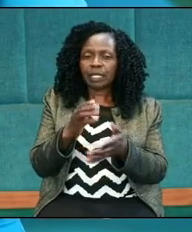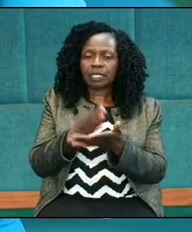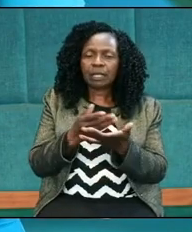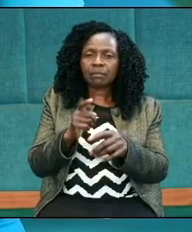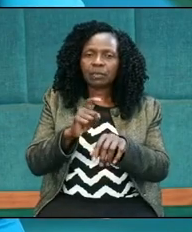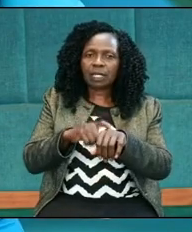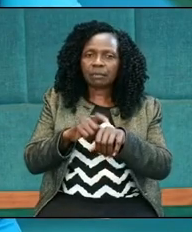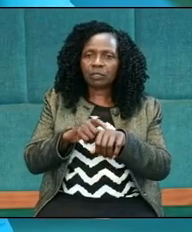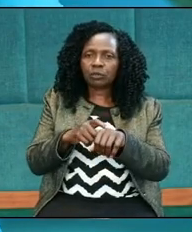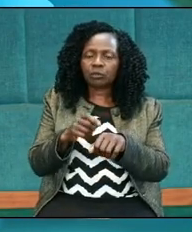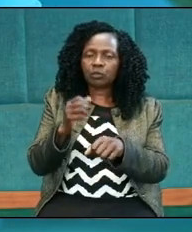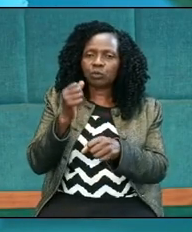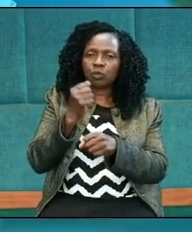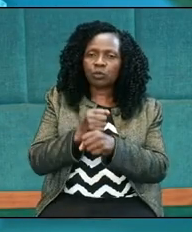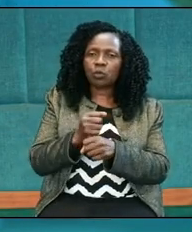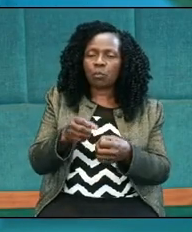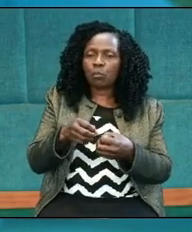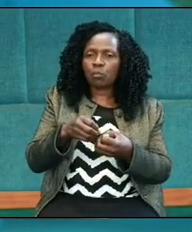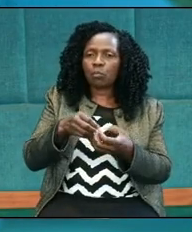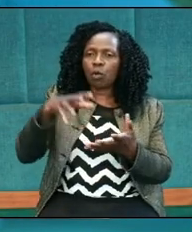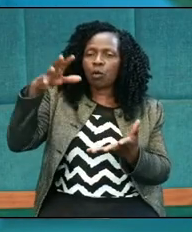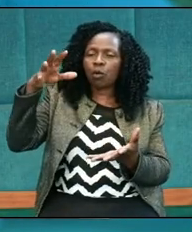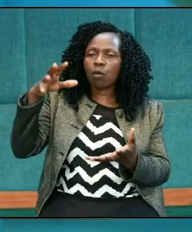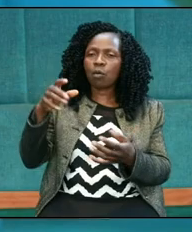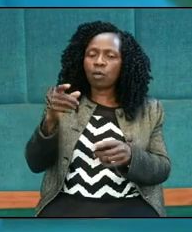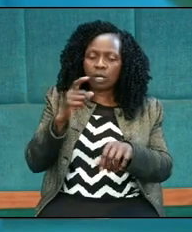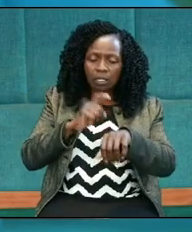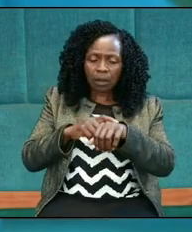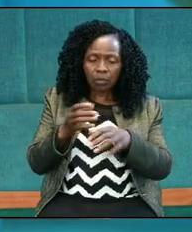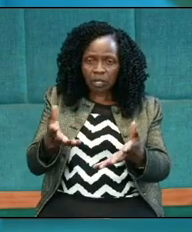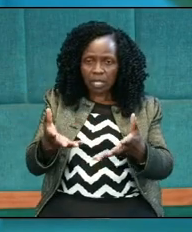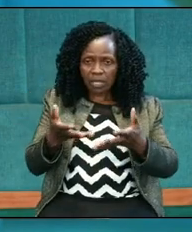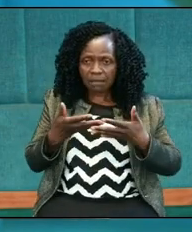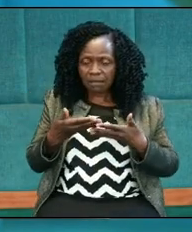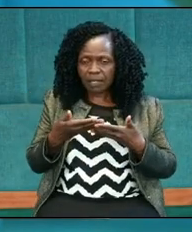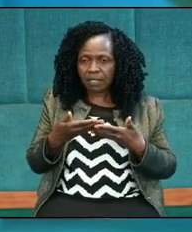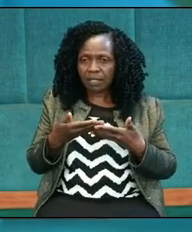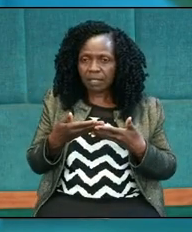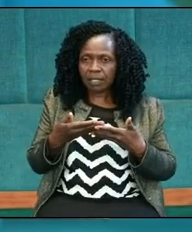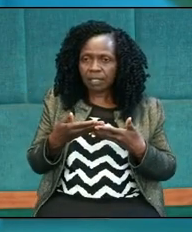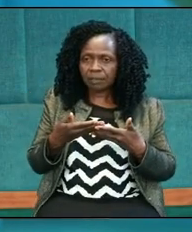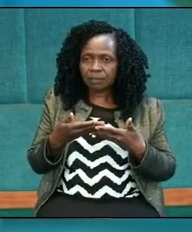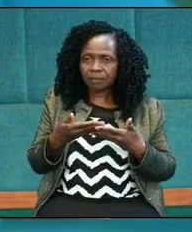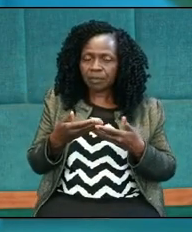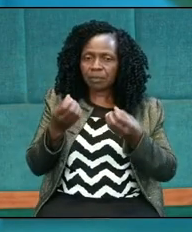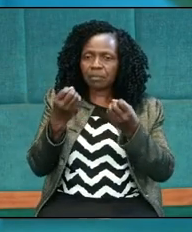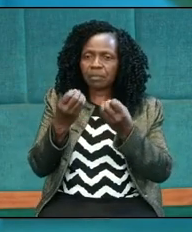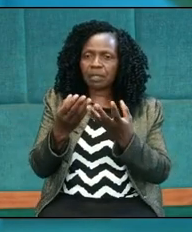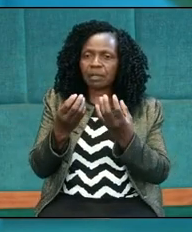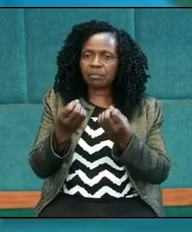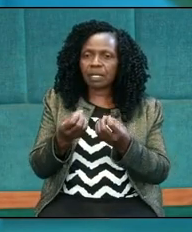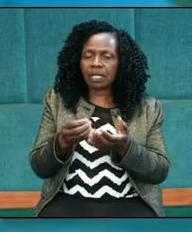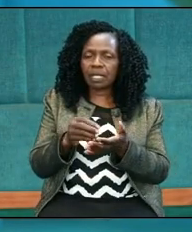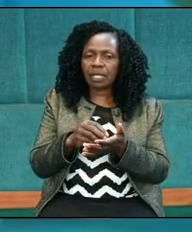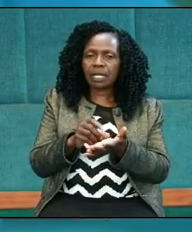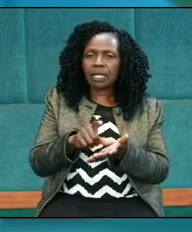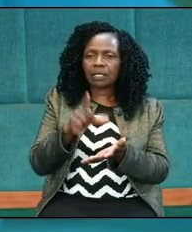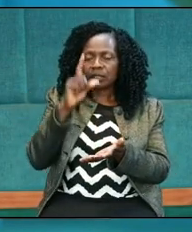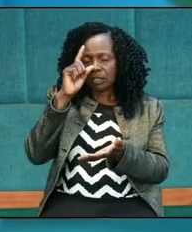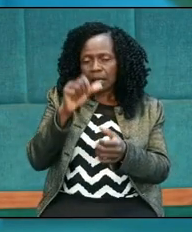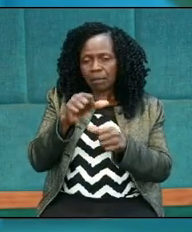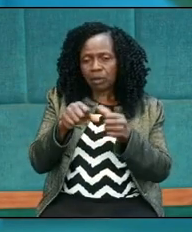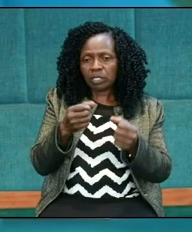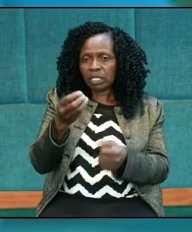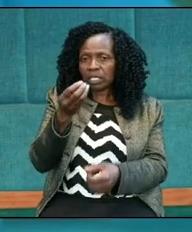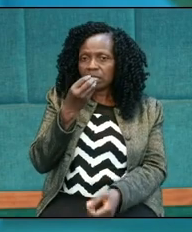the detriment of our minds. When we are given so many health laws and about eating and everything, please understand that